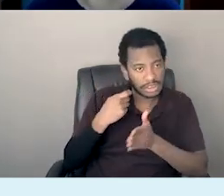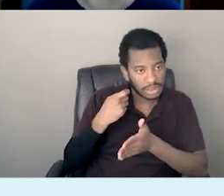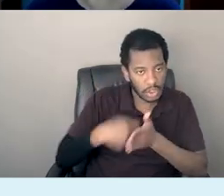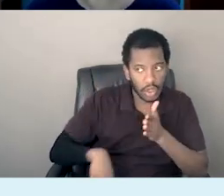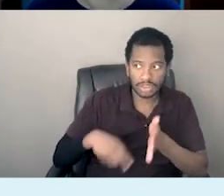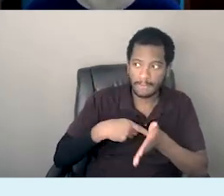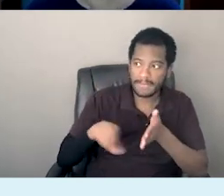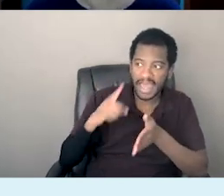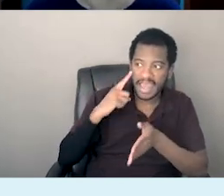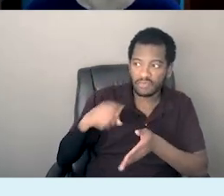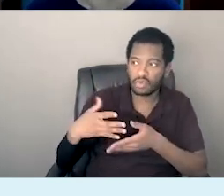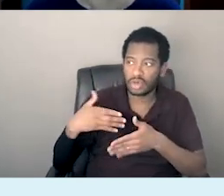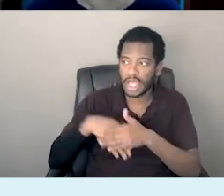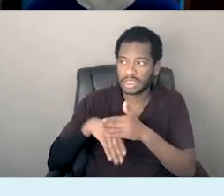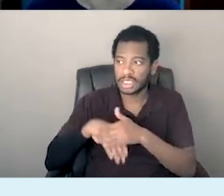though.